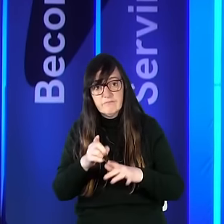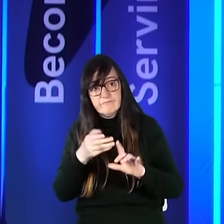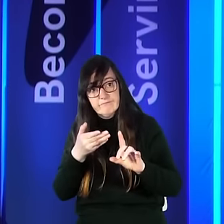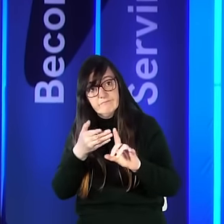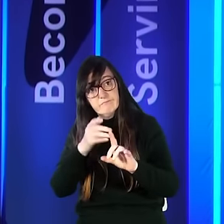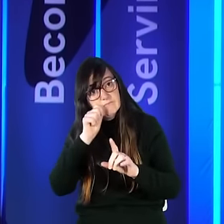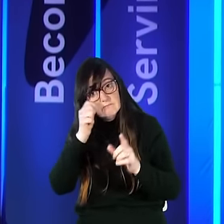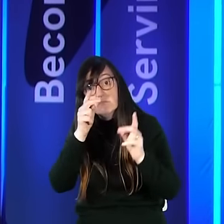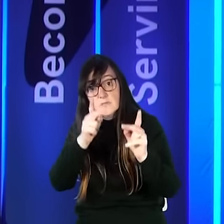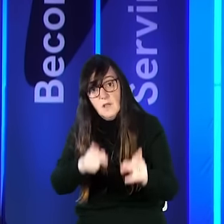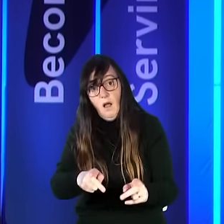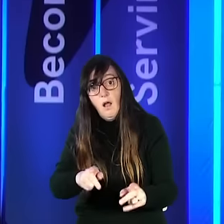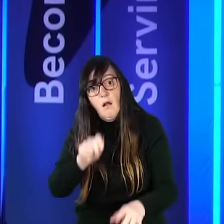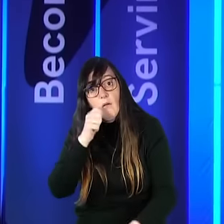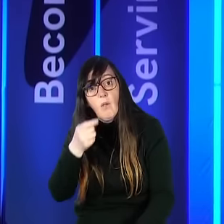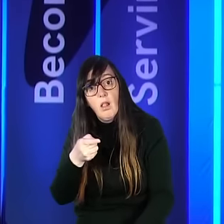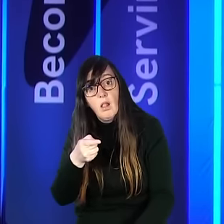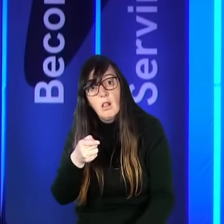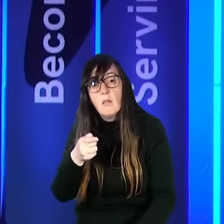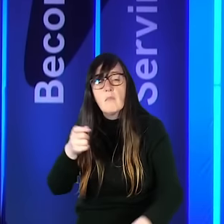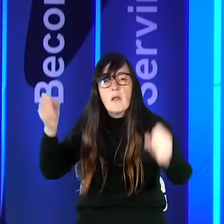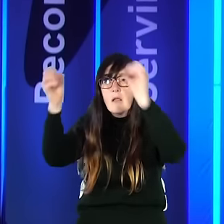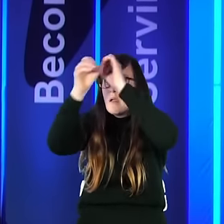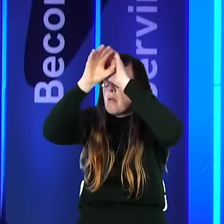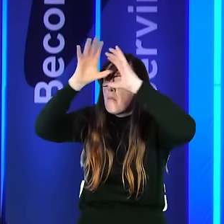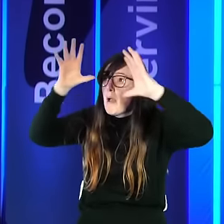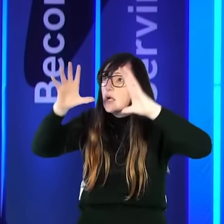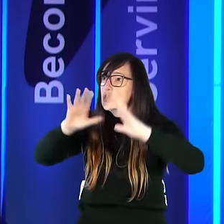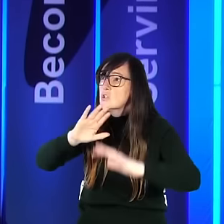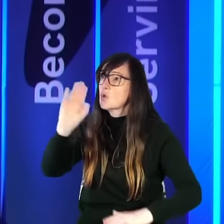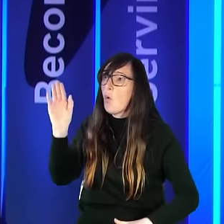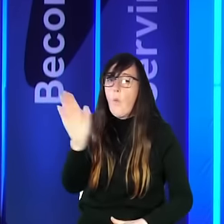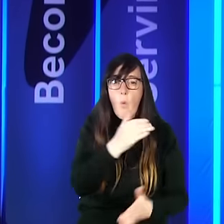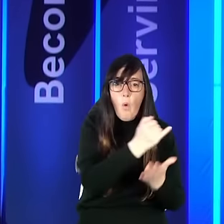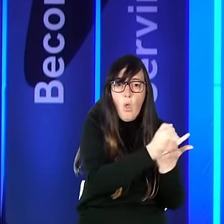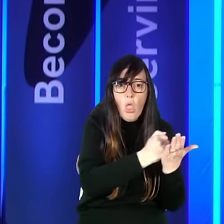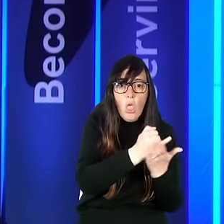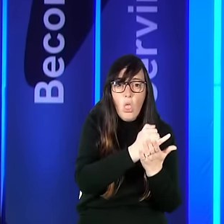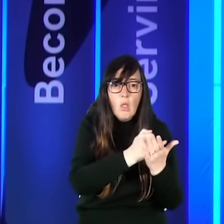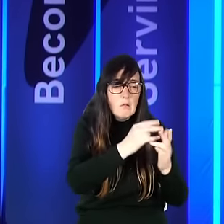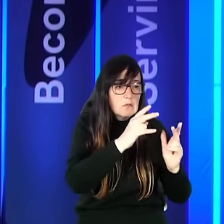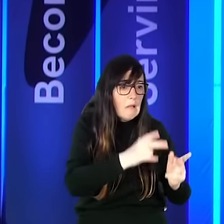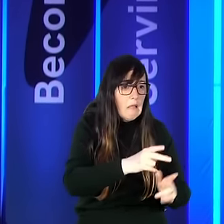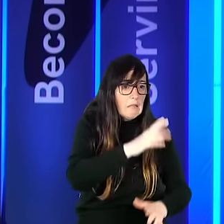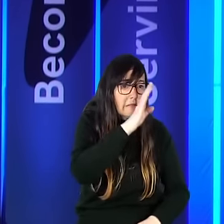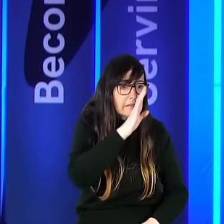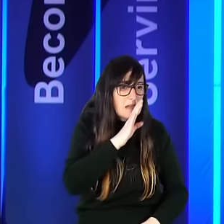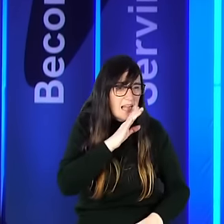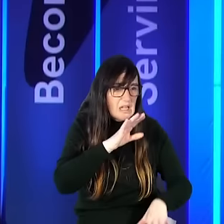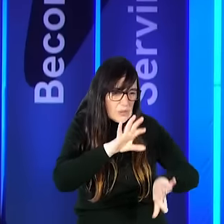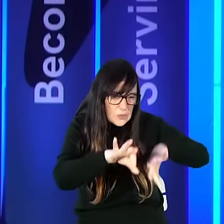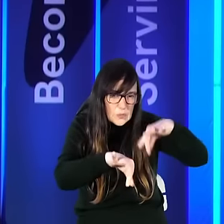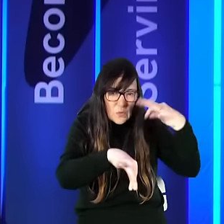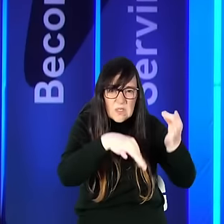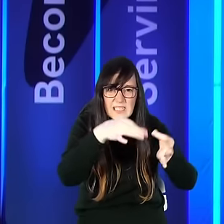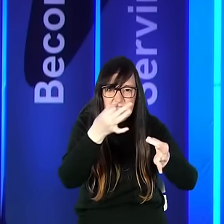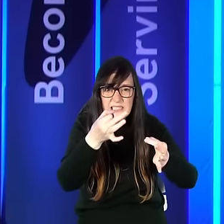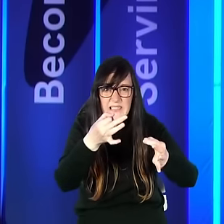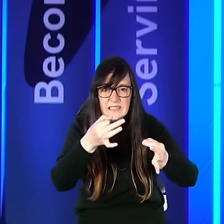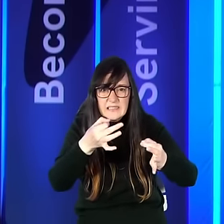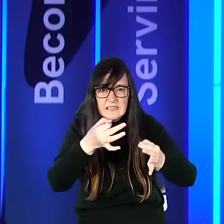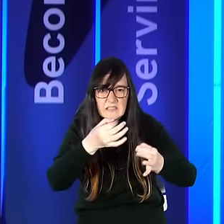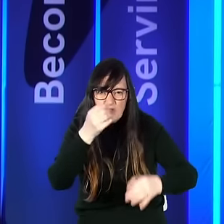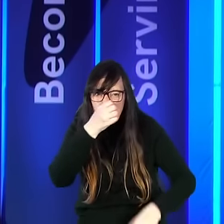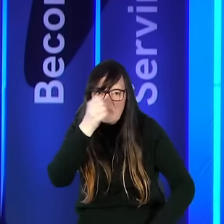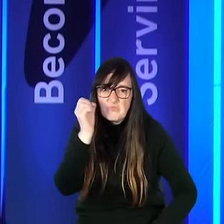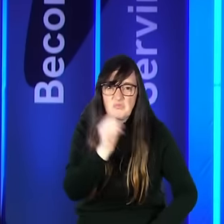Imagine what the cosmos will be like when all of those elements of decay are removed, when there are no more weeds, when there's no more pollution,